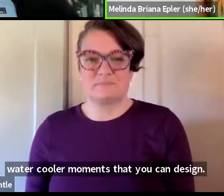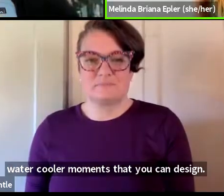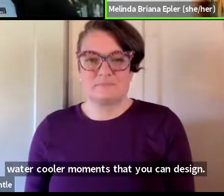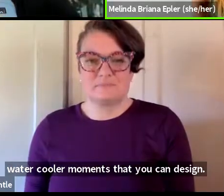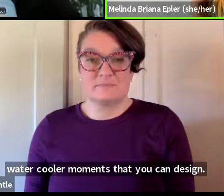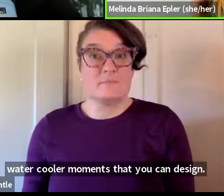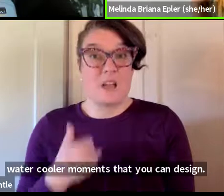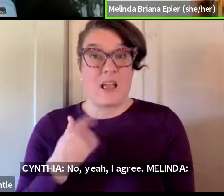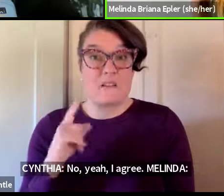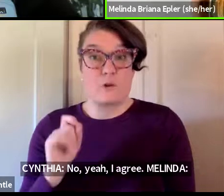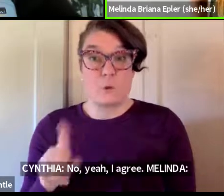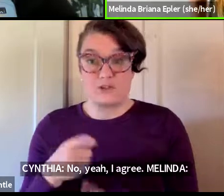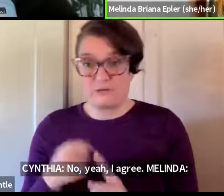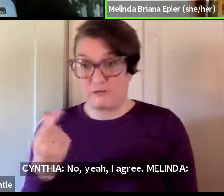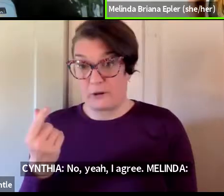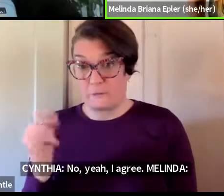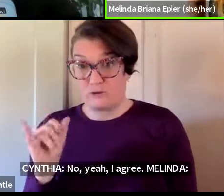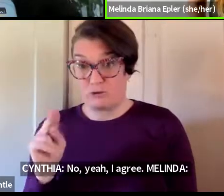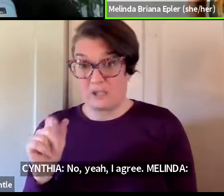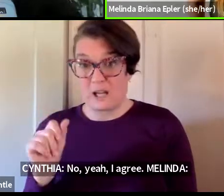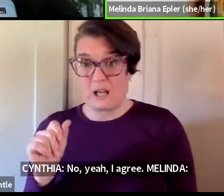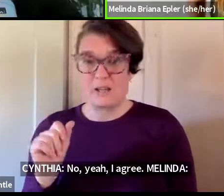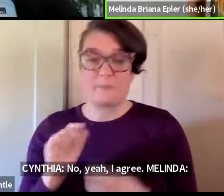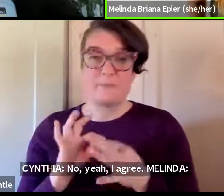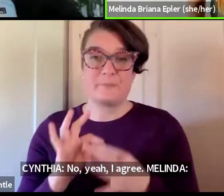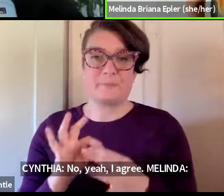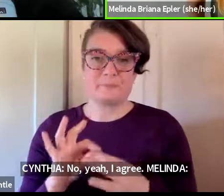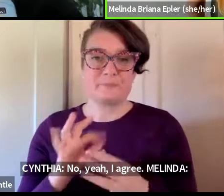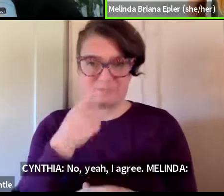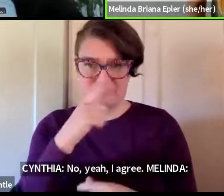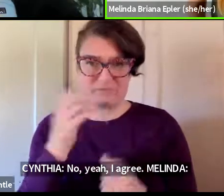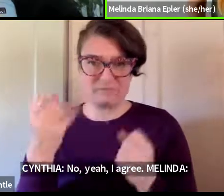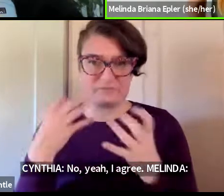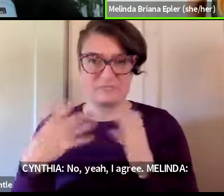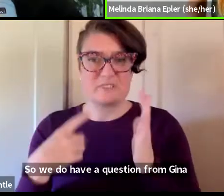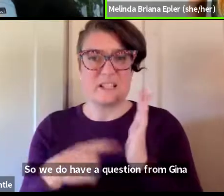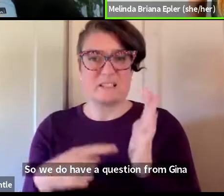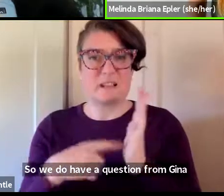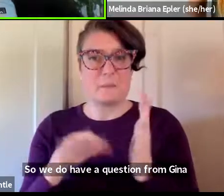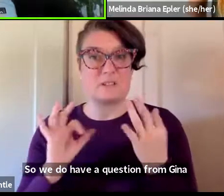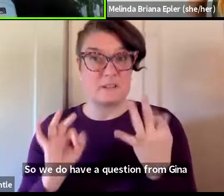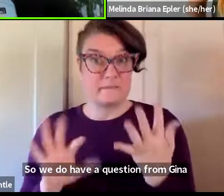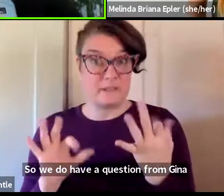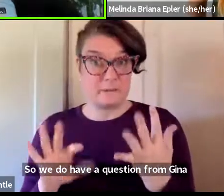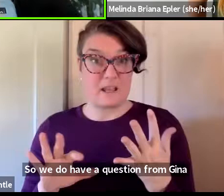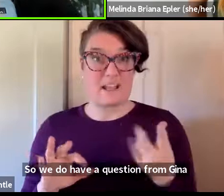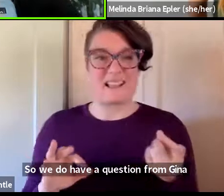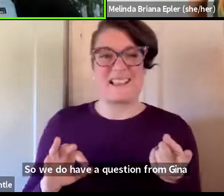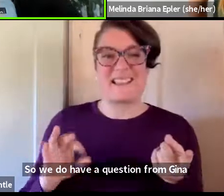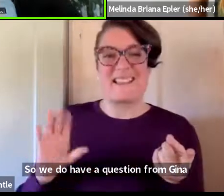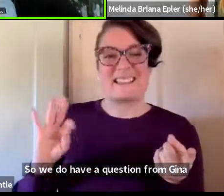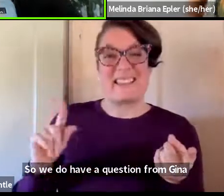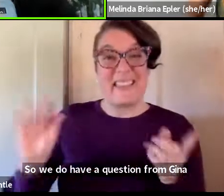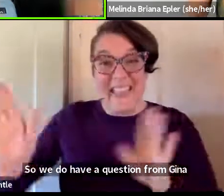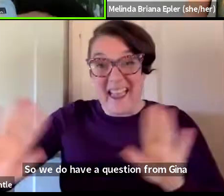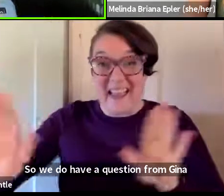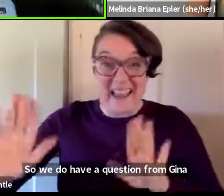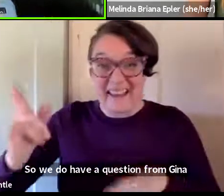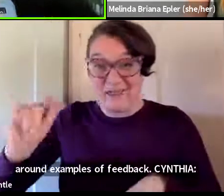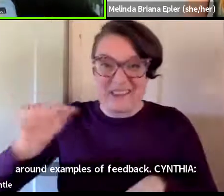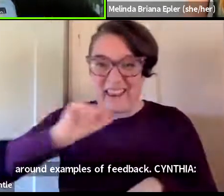do have a question from Gina around examples of feedback. Hey, Gina. I love